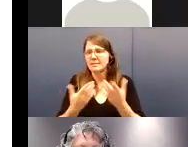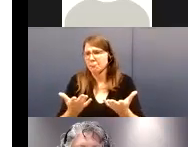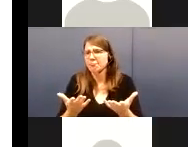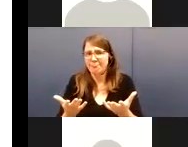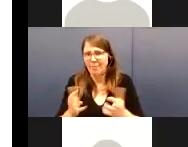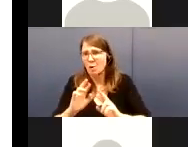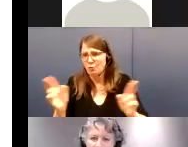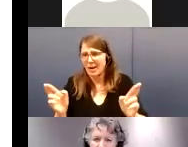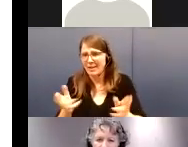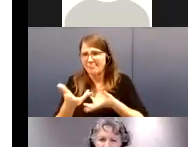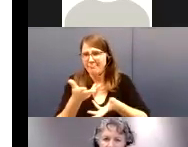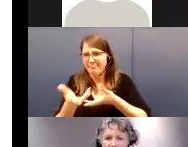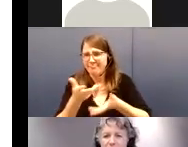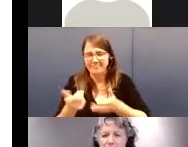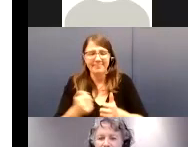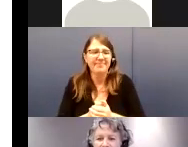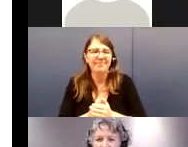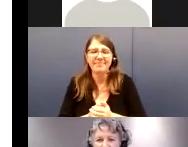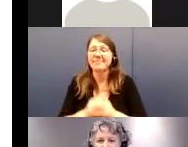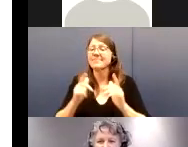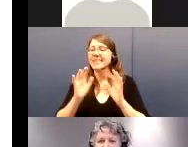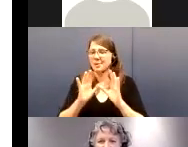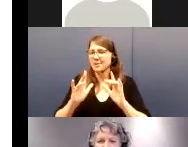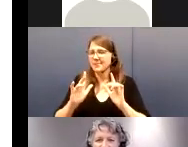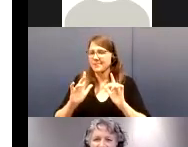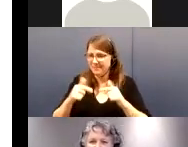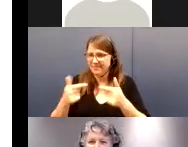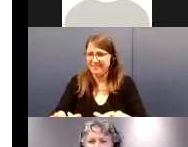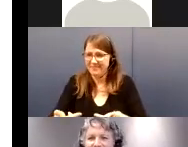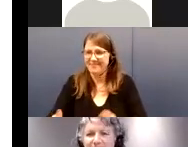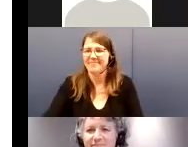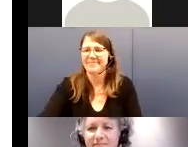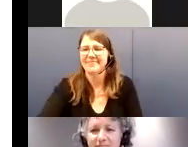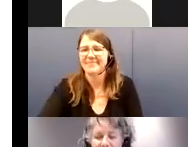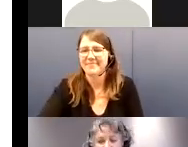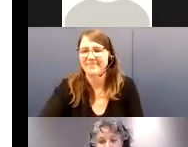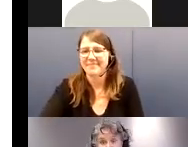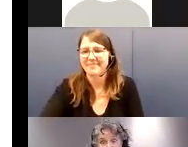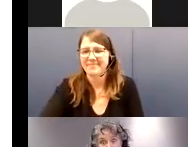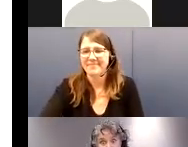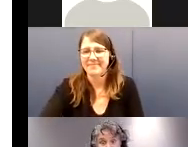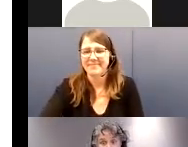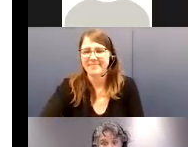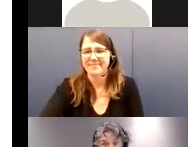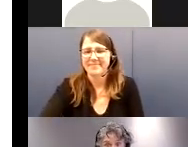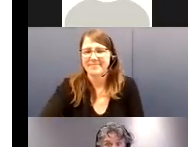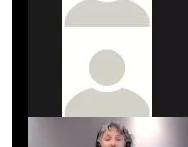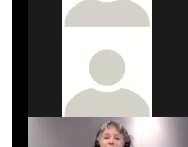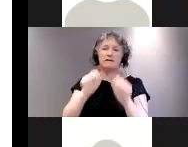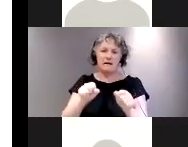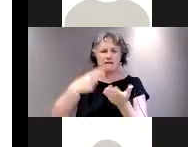we can work to narrow down the issues, the legal issues. So either, you know, strip out the legal issues that really do need to be taken care of by a